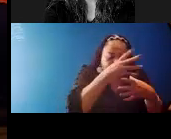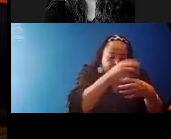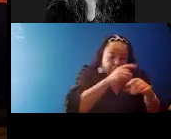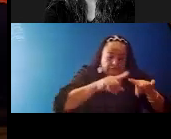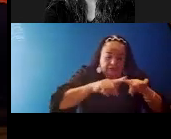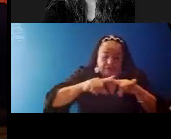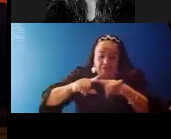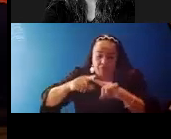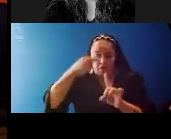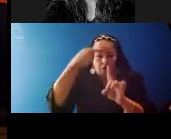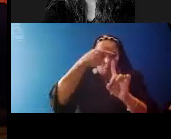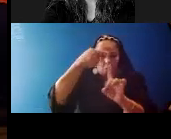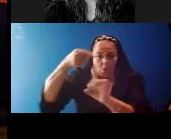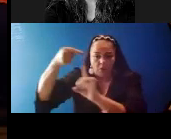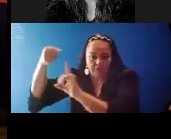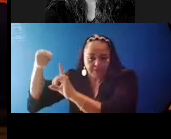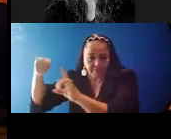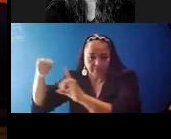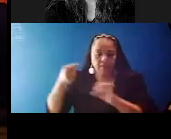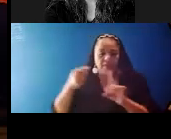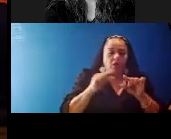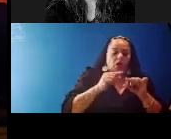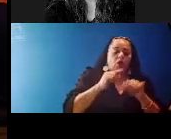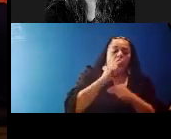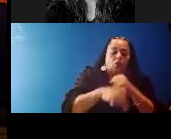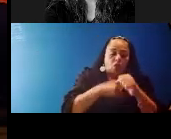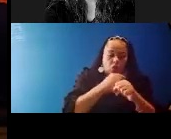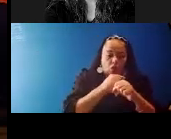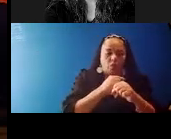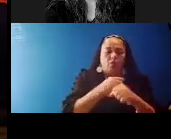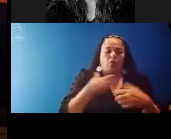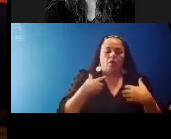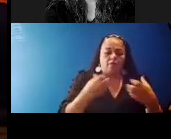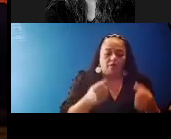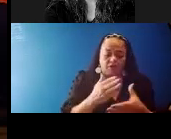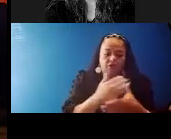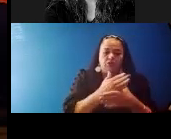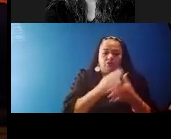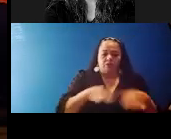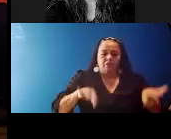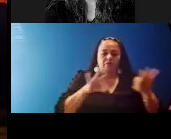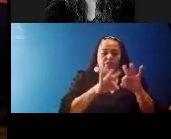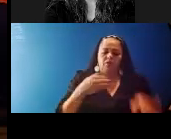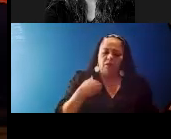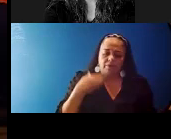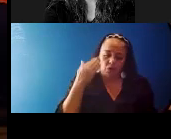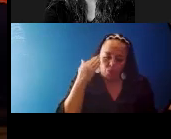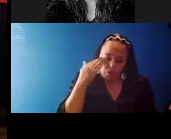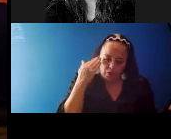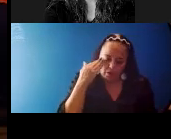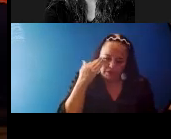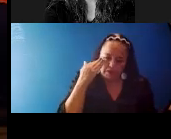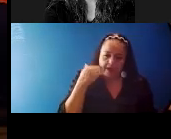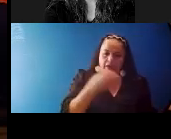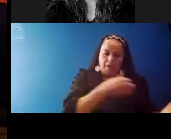important points, right? Historical competence, building trust, sharing values, having awareness of structural racism,